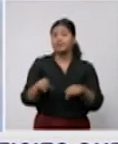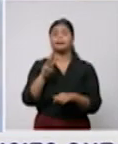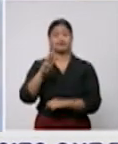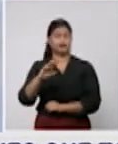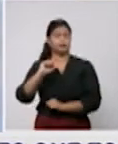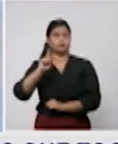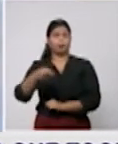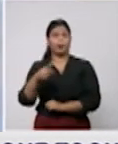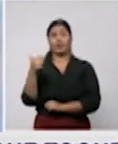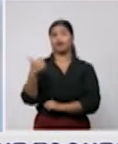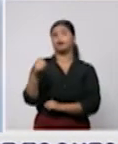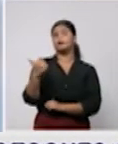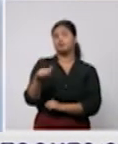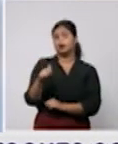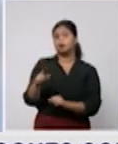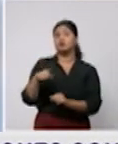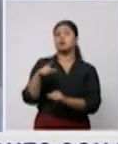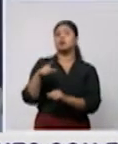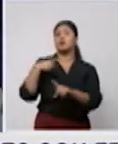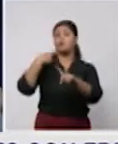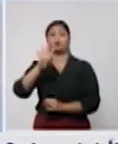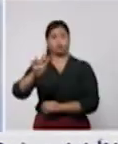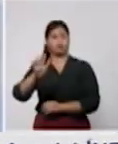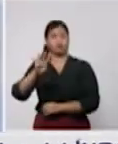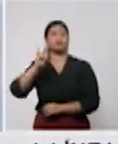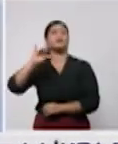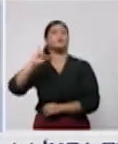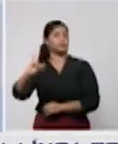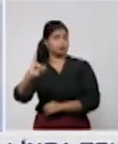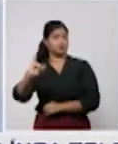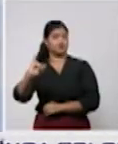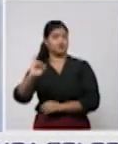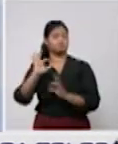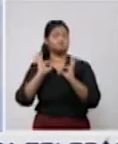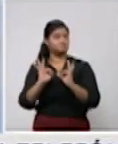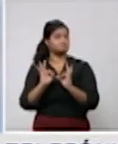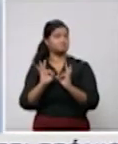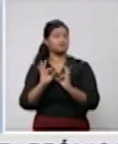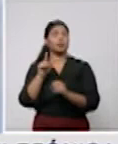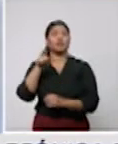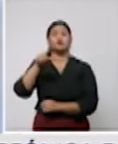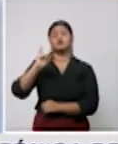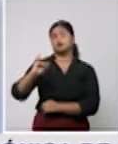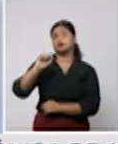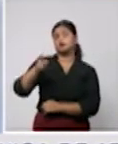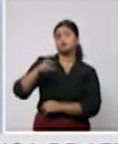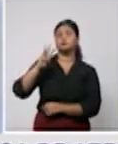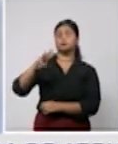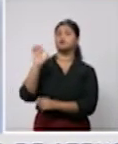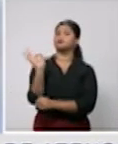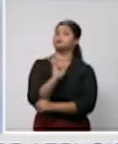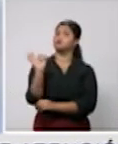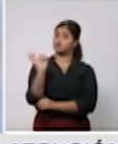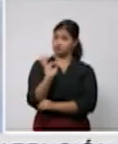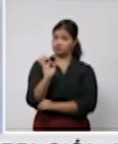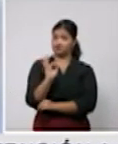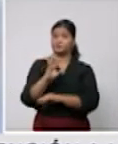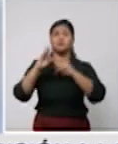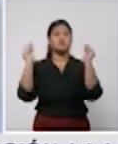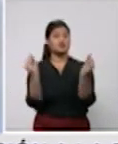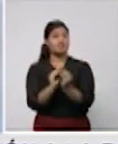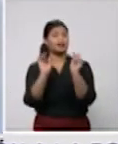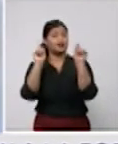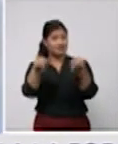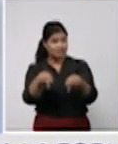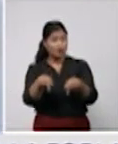3.10 per 100,000 inhabitants. Of the 3,046 people who have been diagnosed with the virus